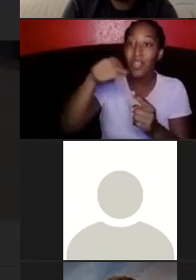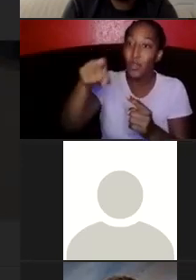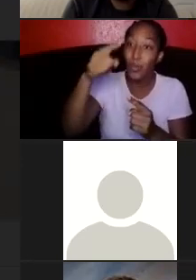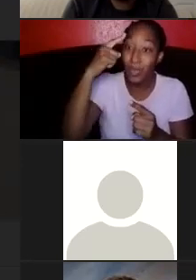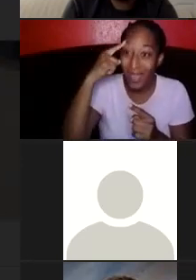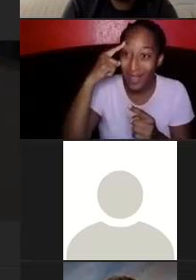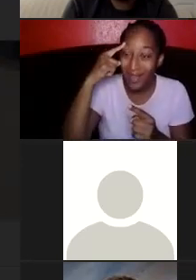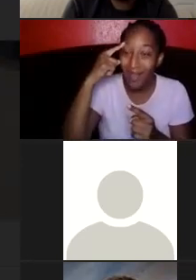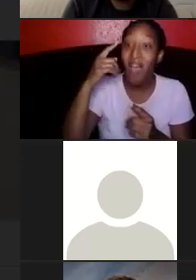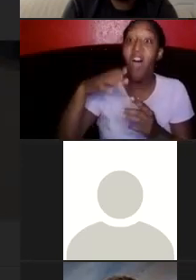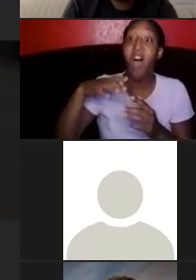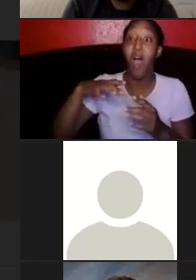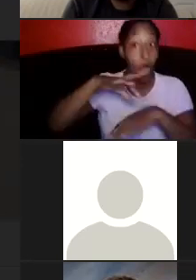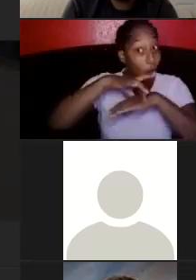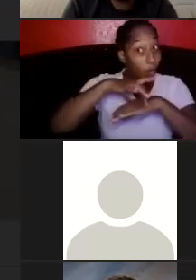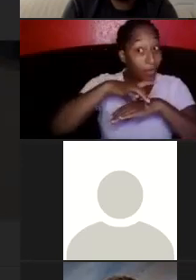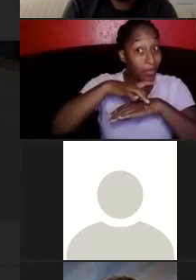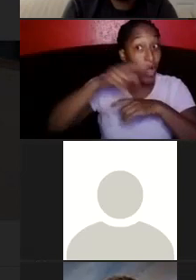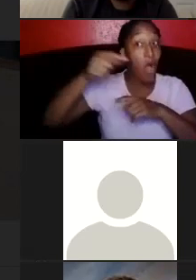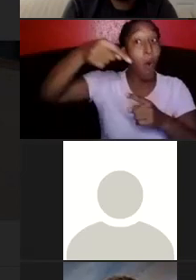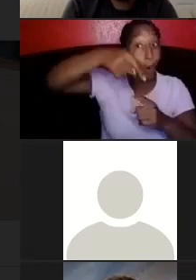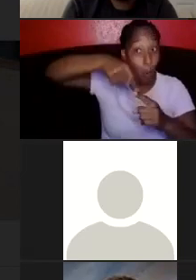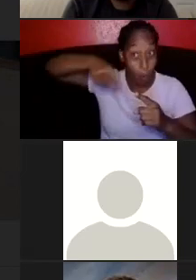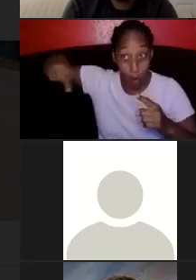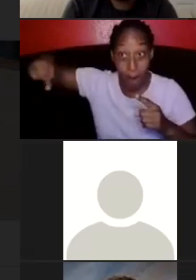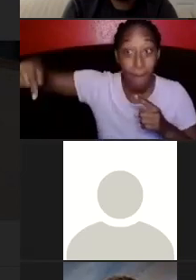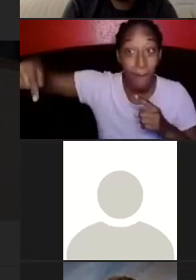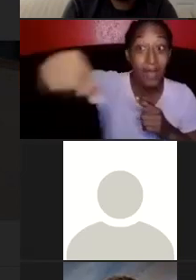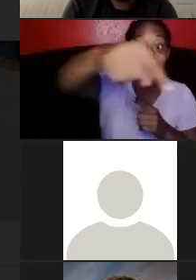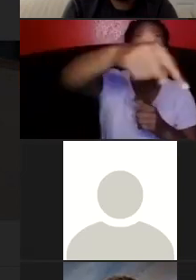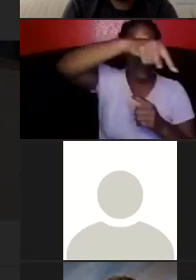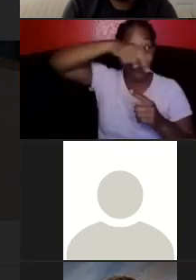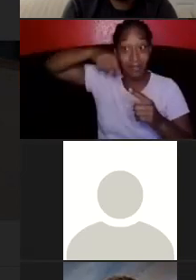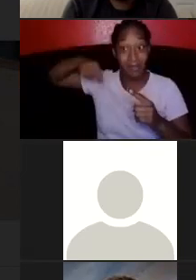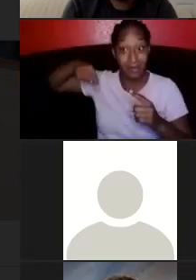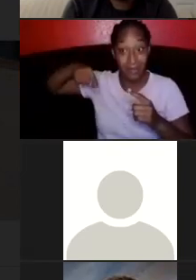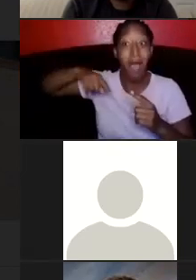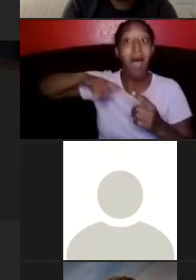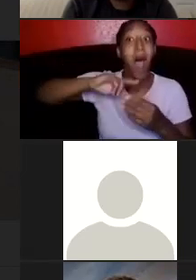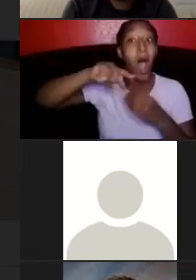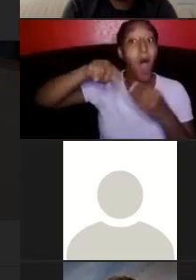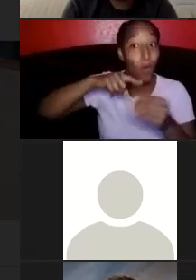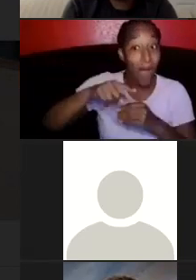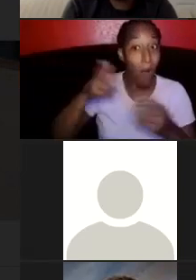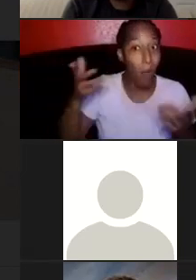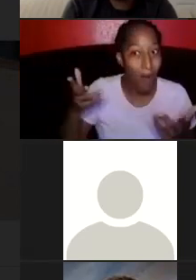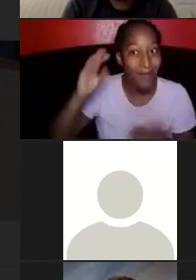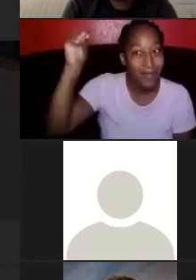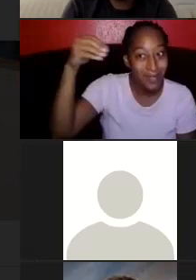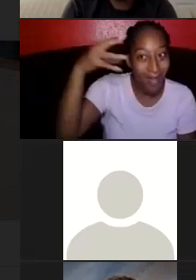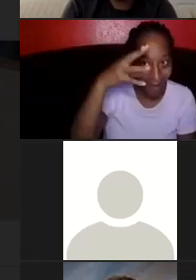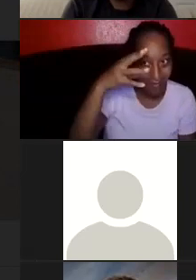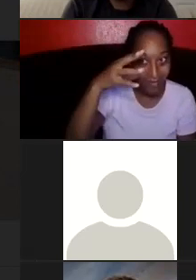So the Earth is going, we make a trip, every 365 days, right, around the